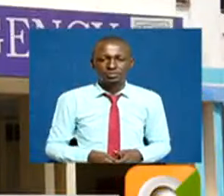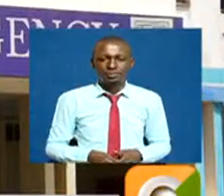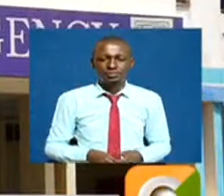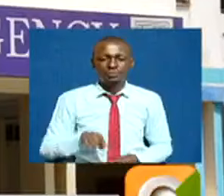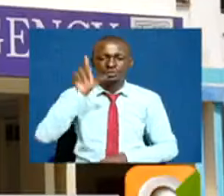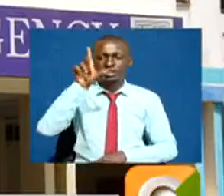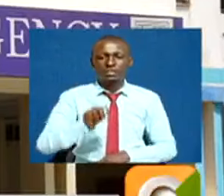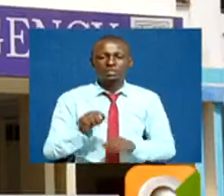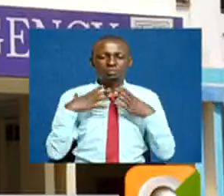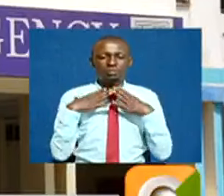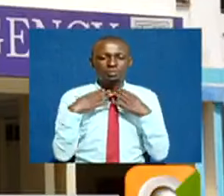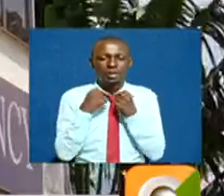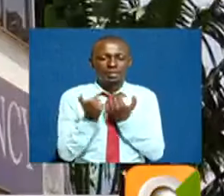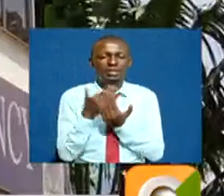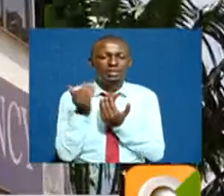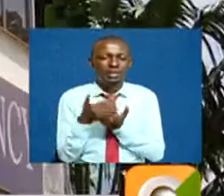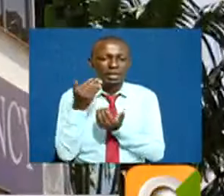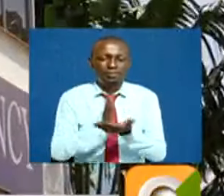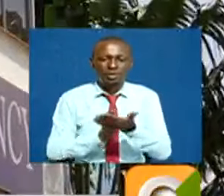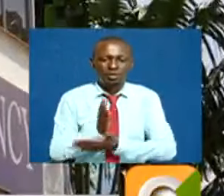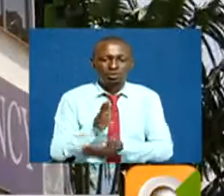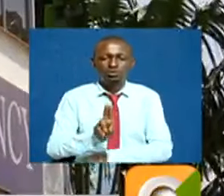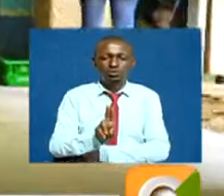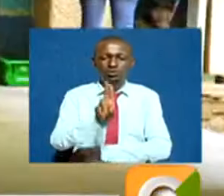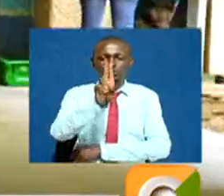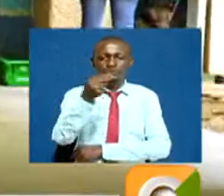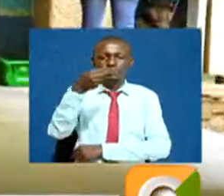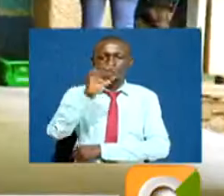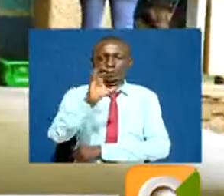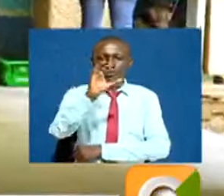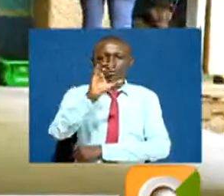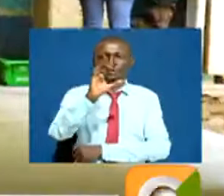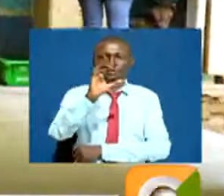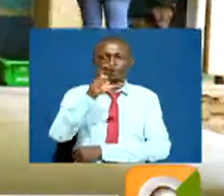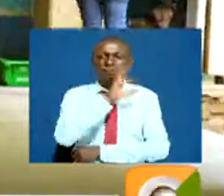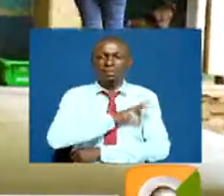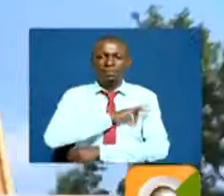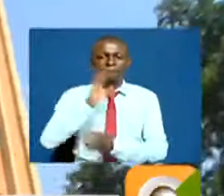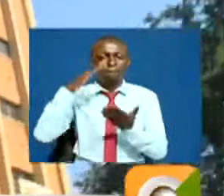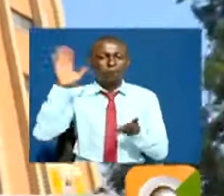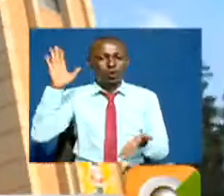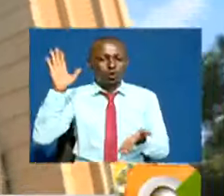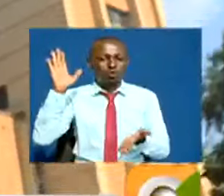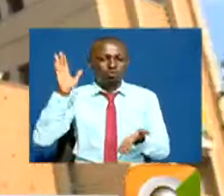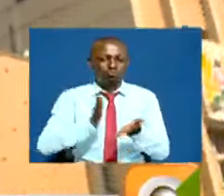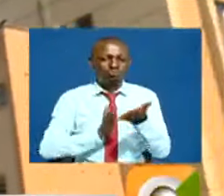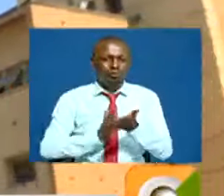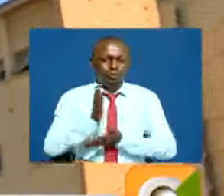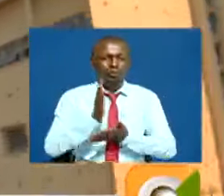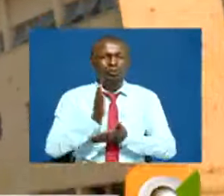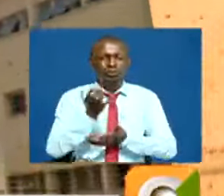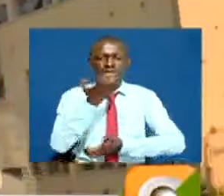Affordable health care under the universal health coverage is the biggest beneficiary under the